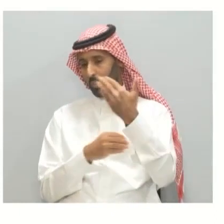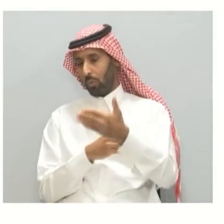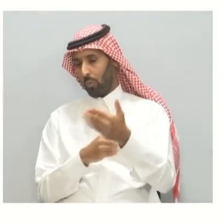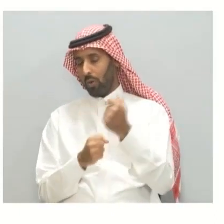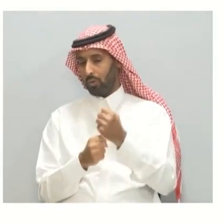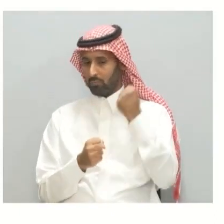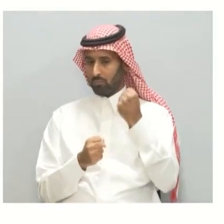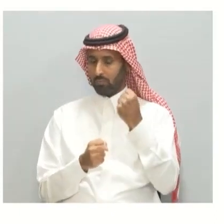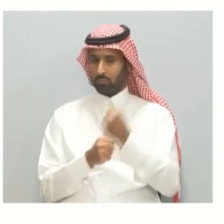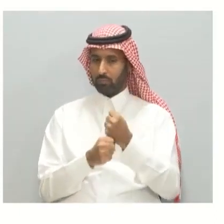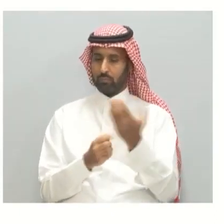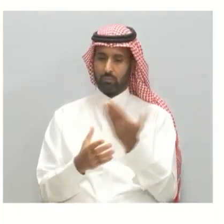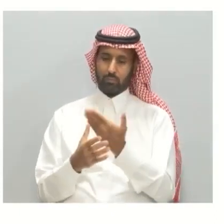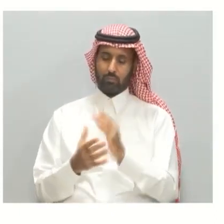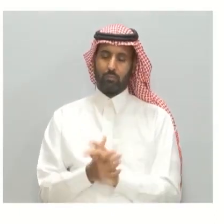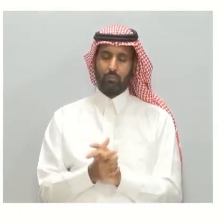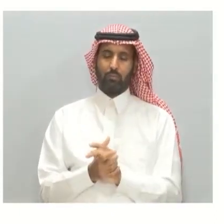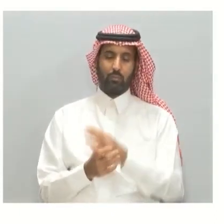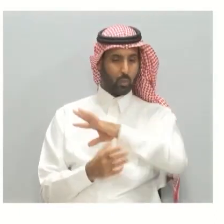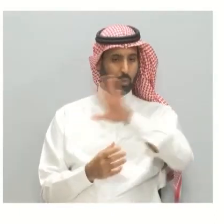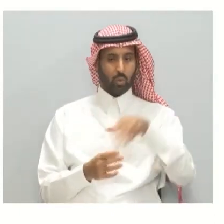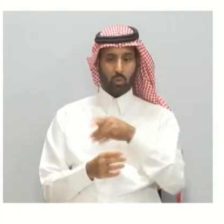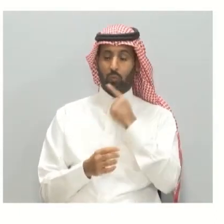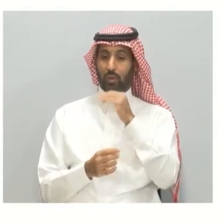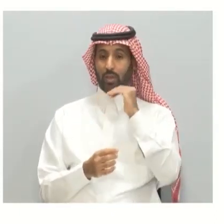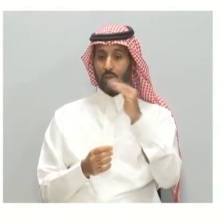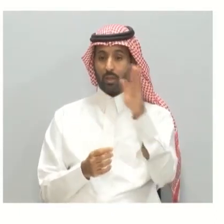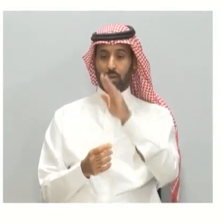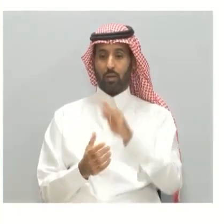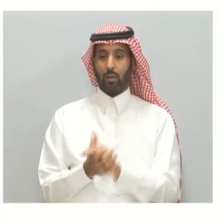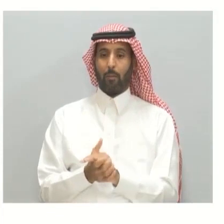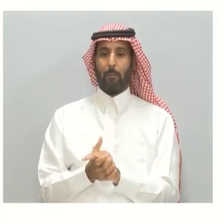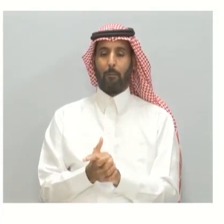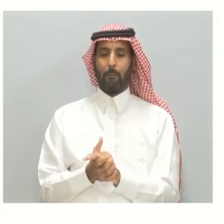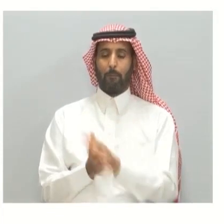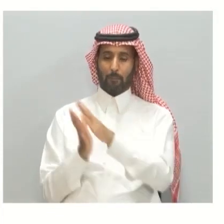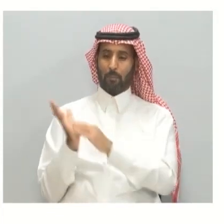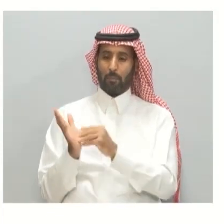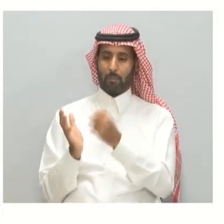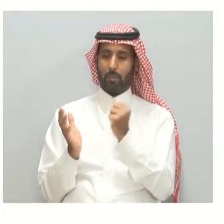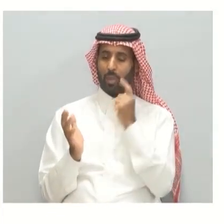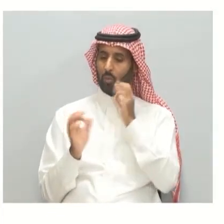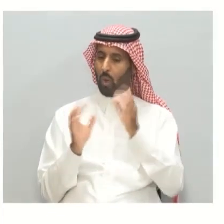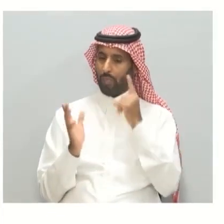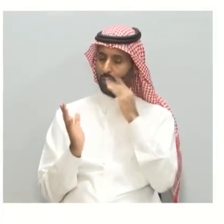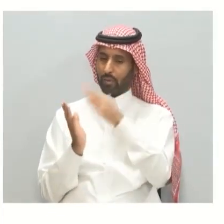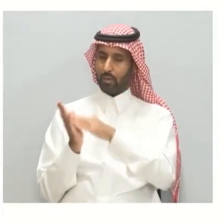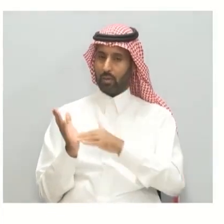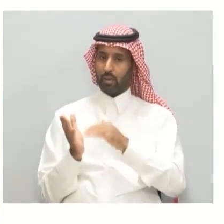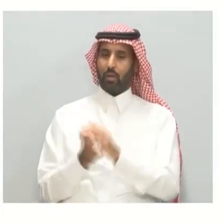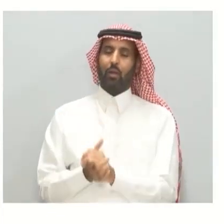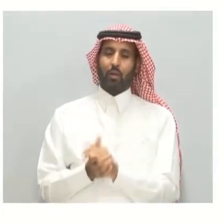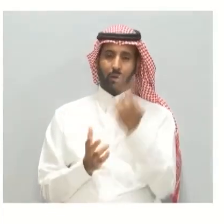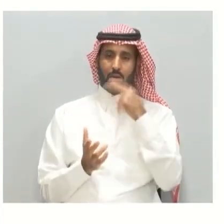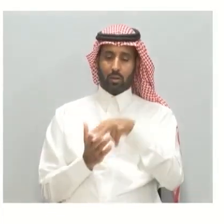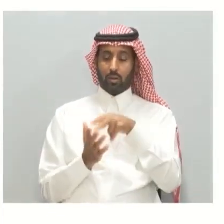be a hard worker. So all of these are answered in the essay very clearly. Look